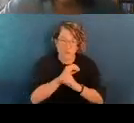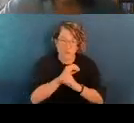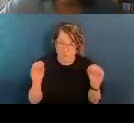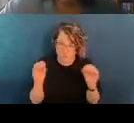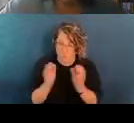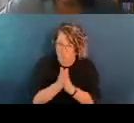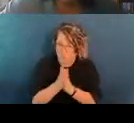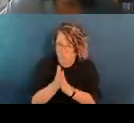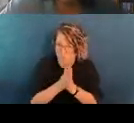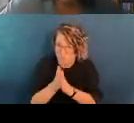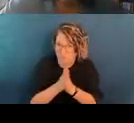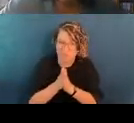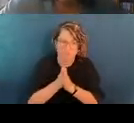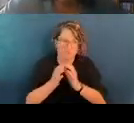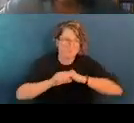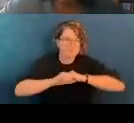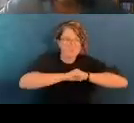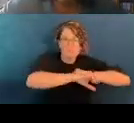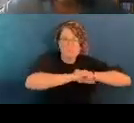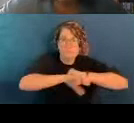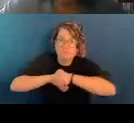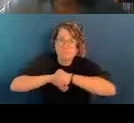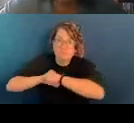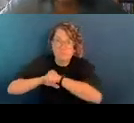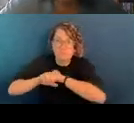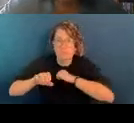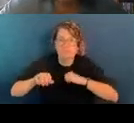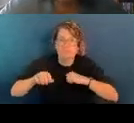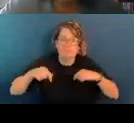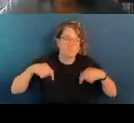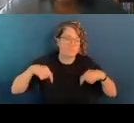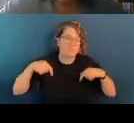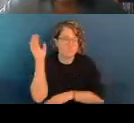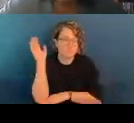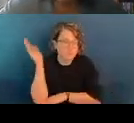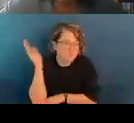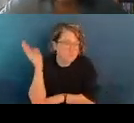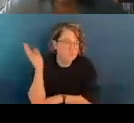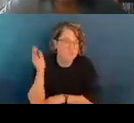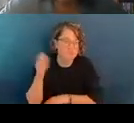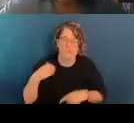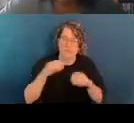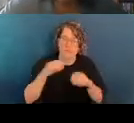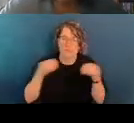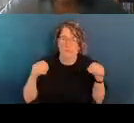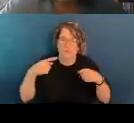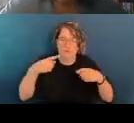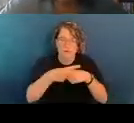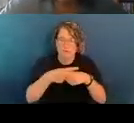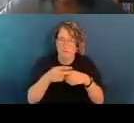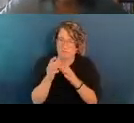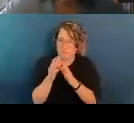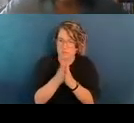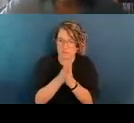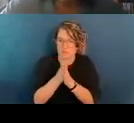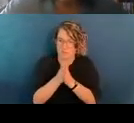in support or delivery of this presentation, and I have no conflicts of interest to disclose either.